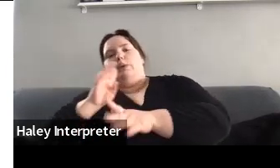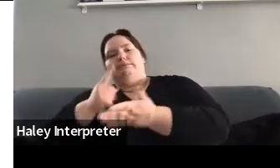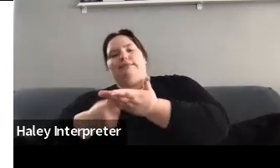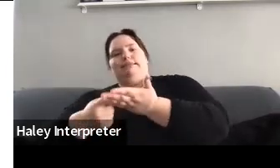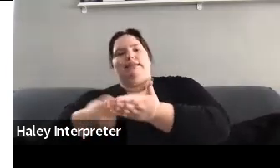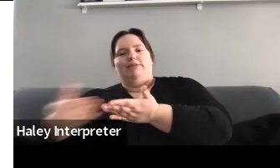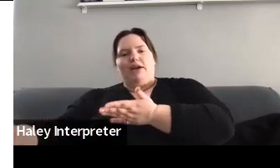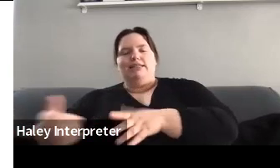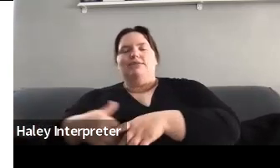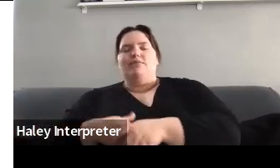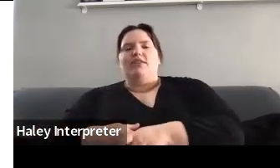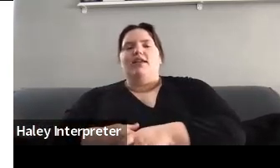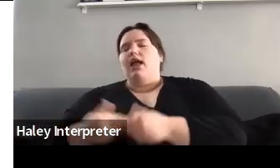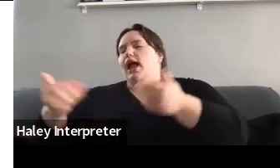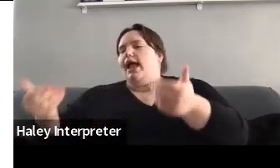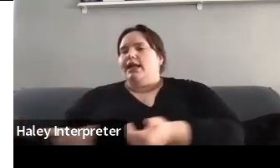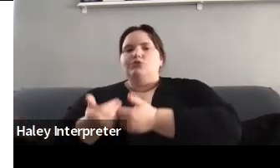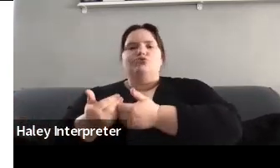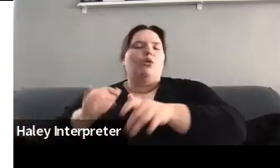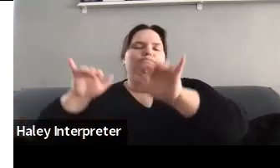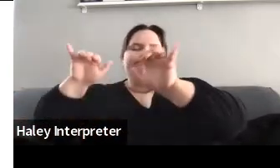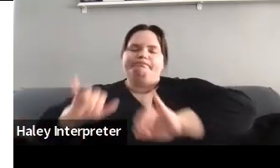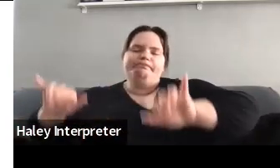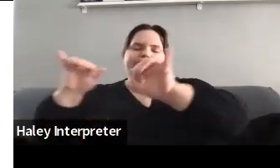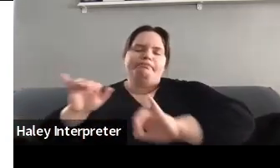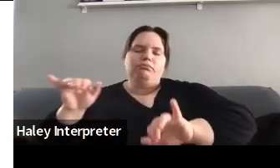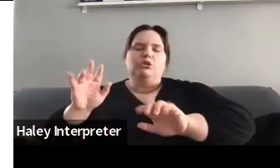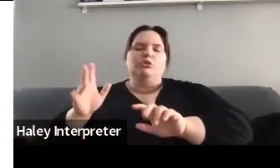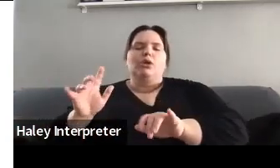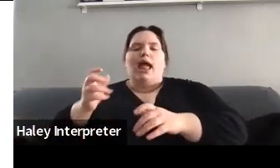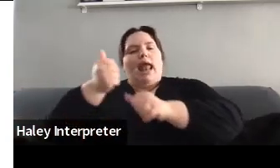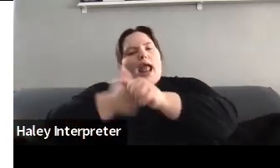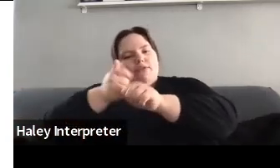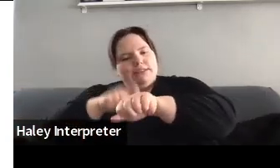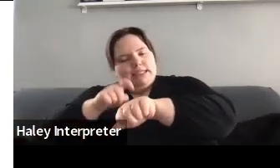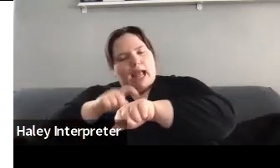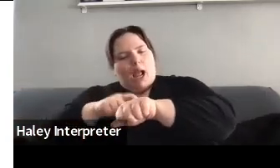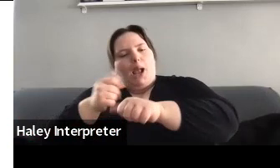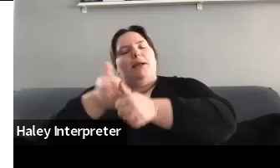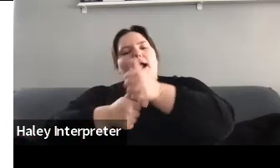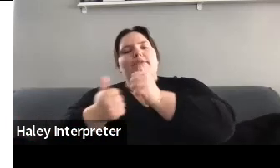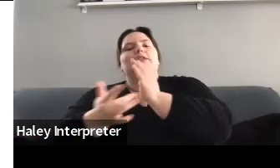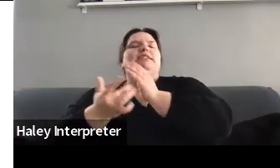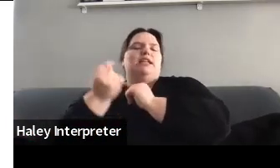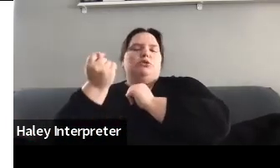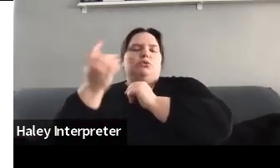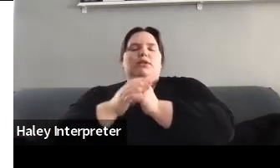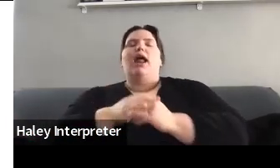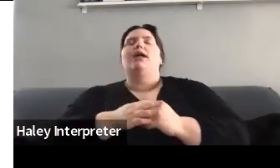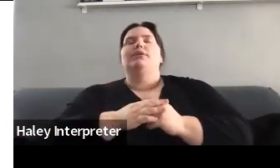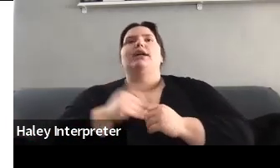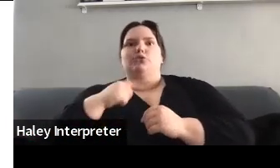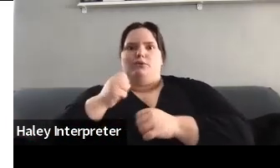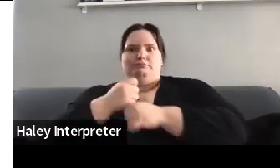intro is pretty much standard. We do that every presentation, but before we get into the specific device for pet care, I just wanted to make sure we're